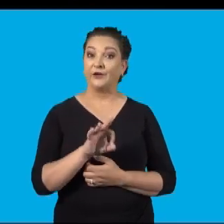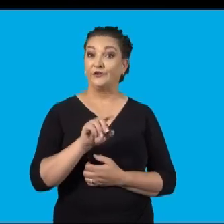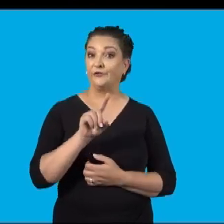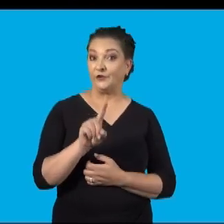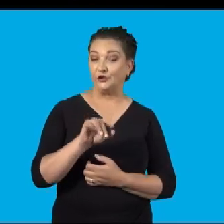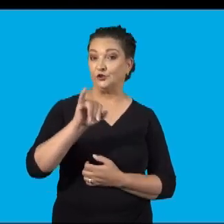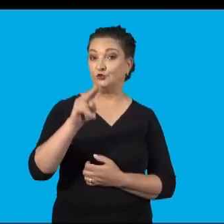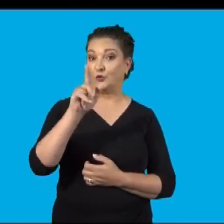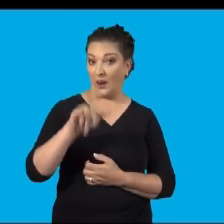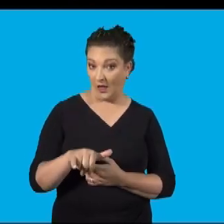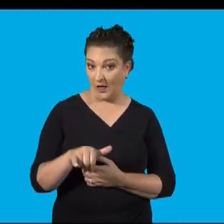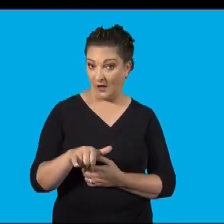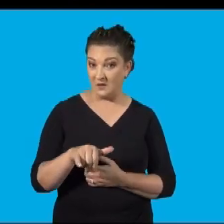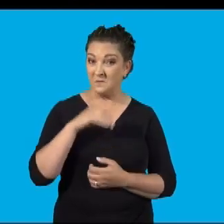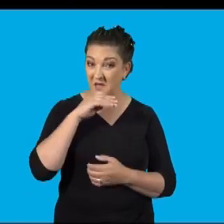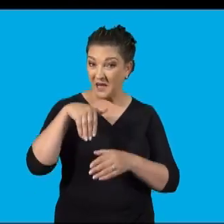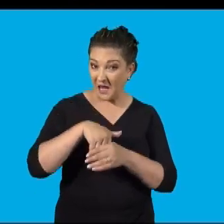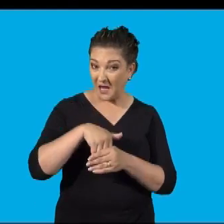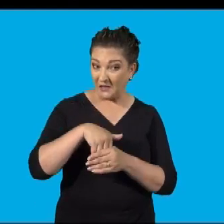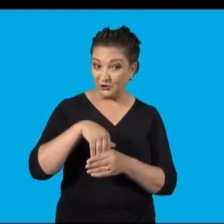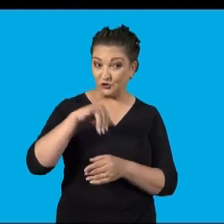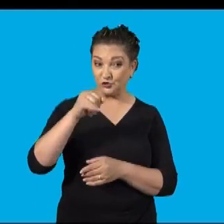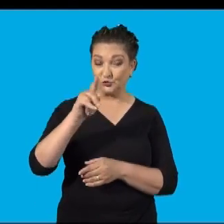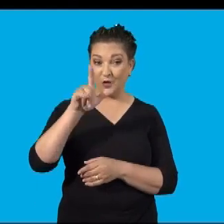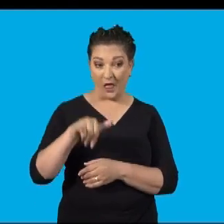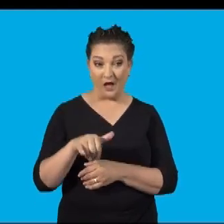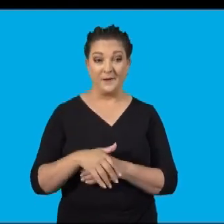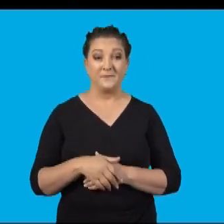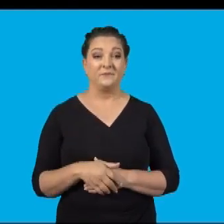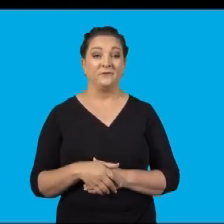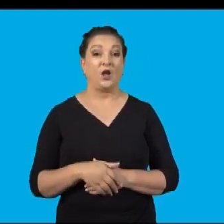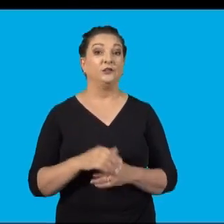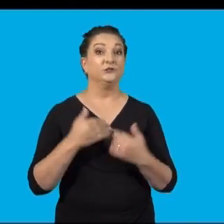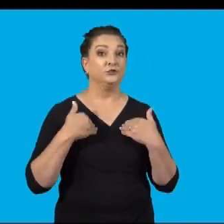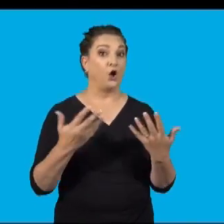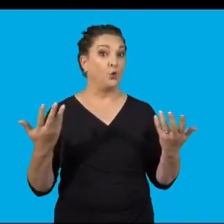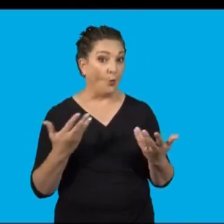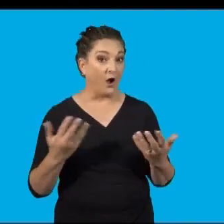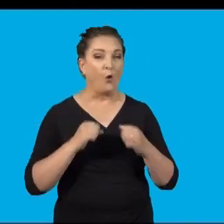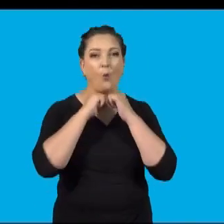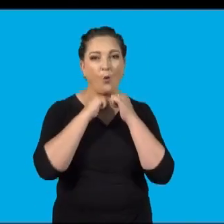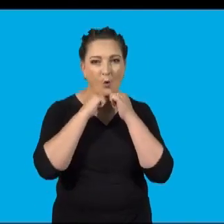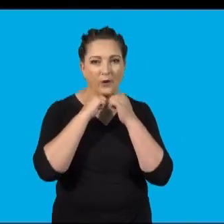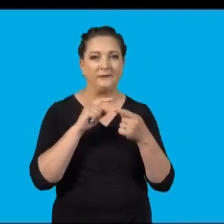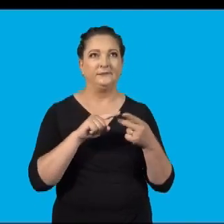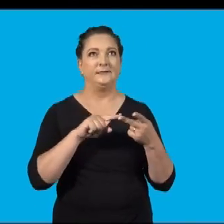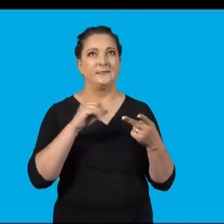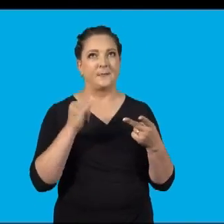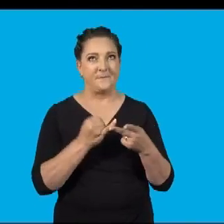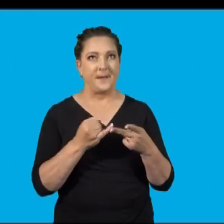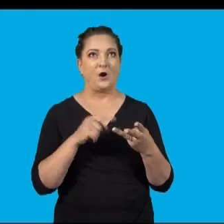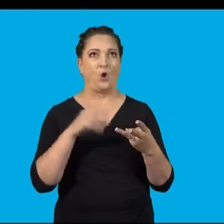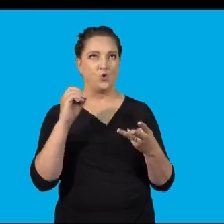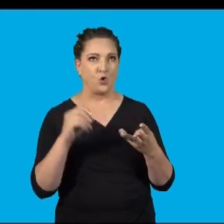the 31st of July. Do I count July then? Certainly not. Where do I start? August. August,